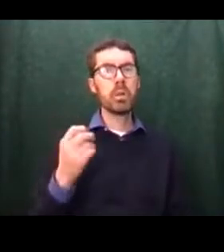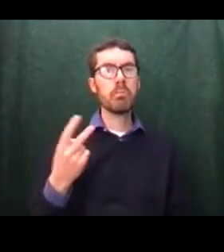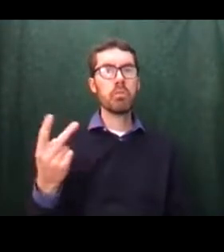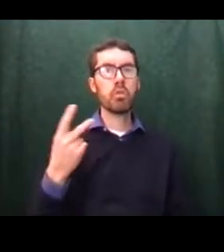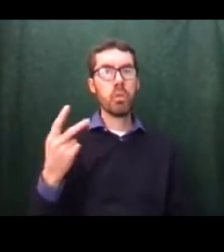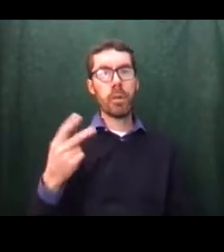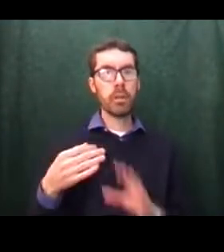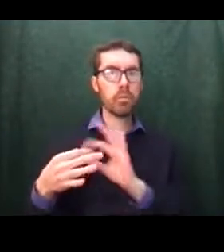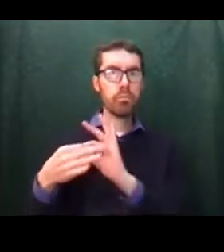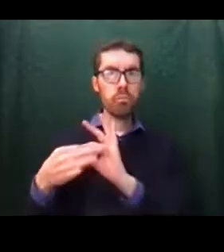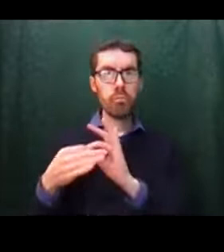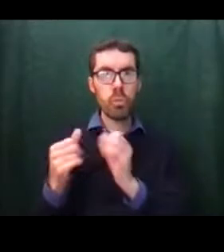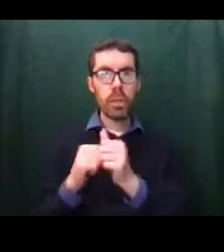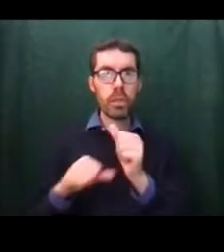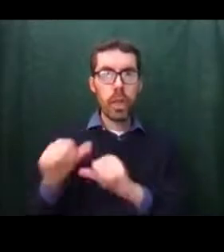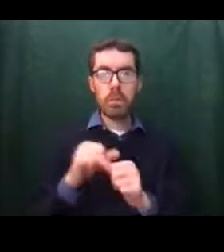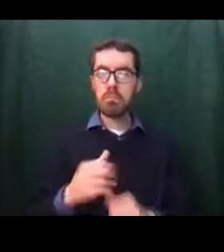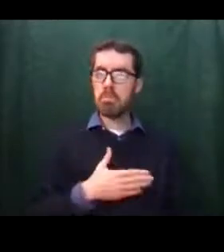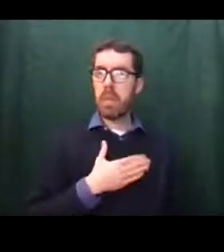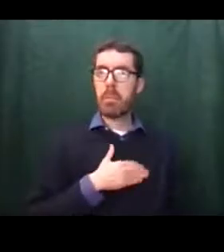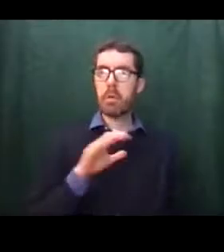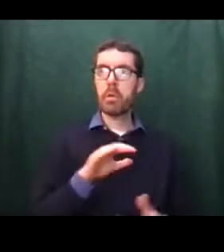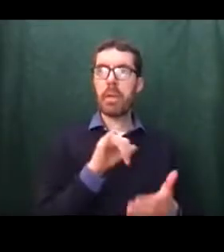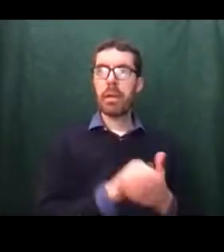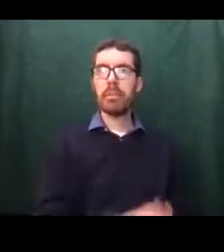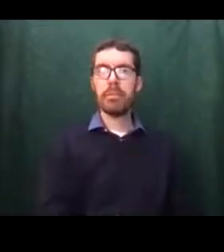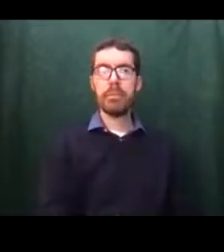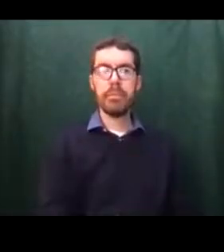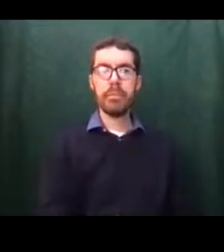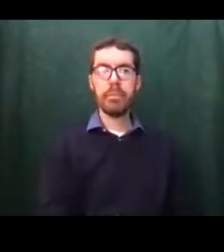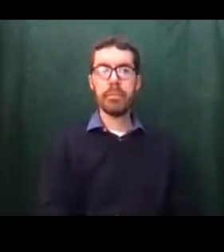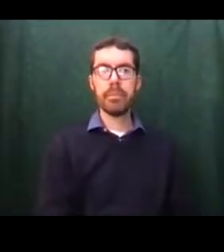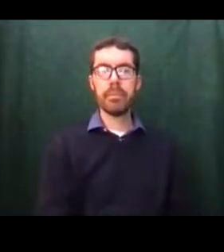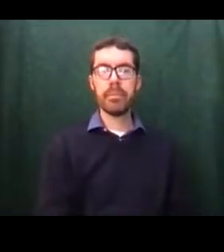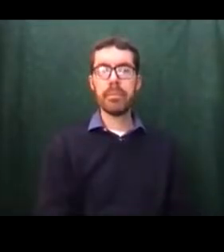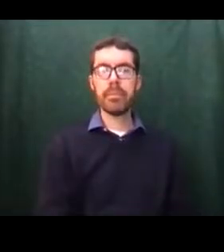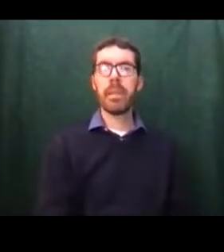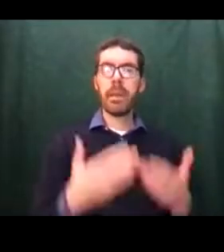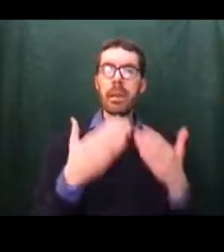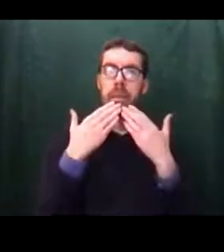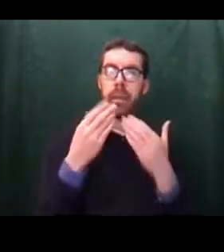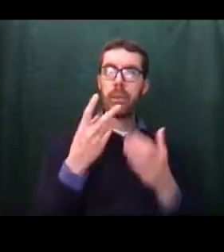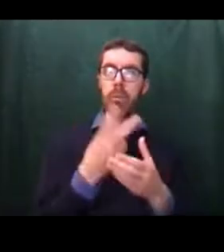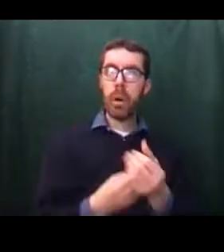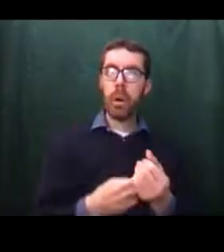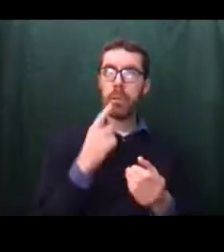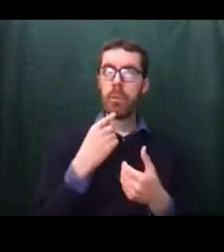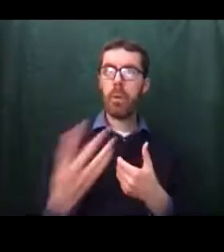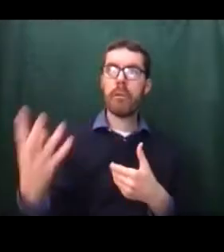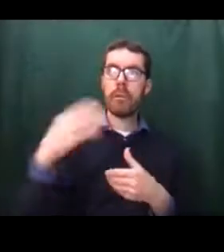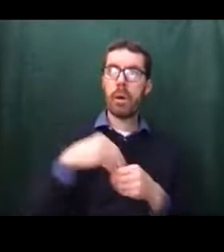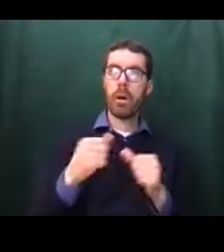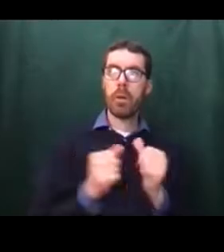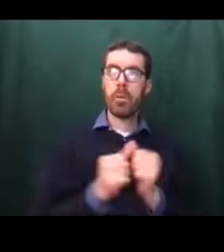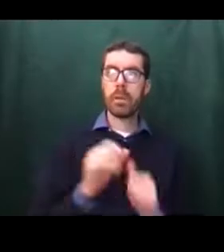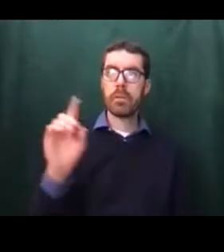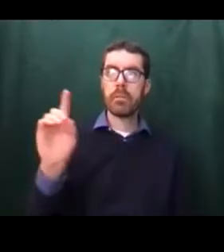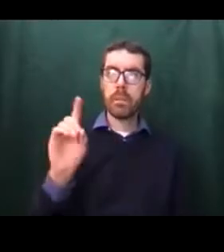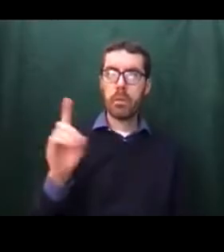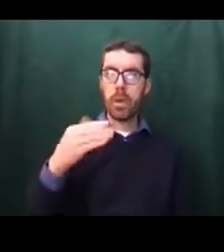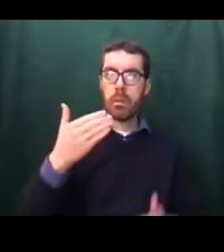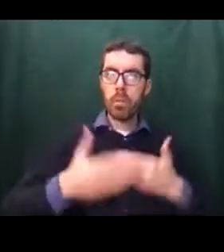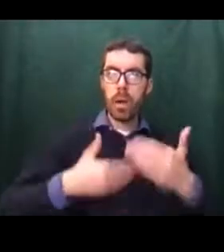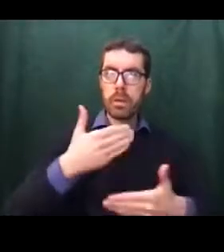that. Yeah. That'd be great. Thank you both for being involved in our democracy. It's